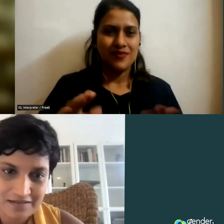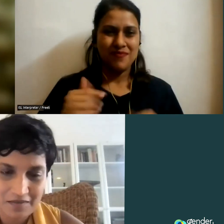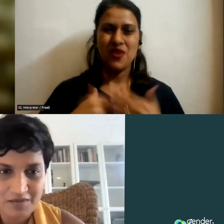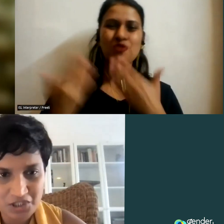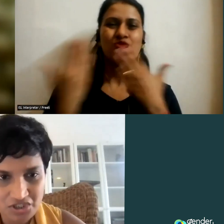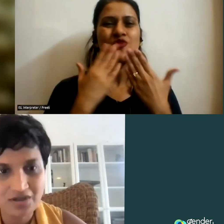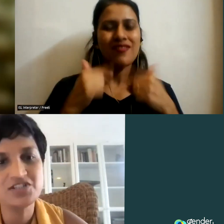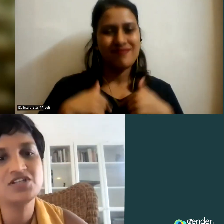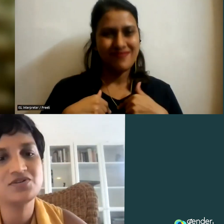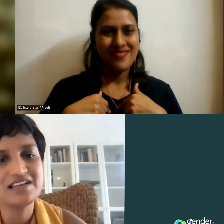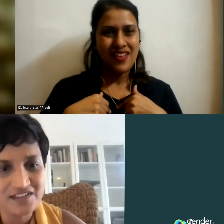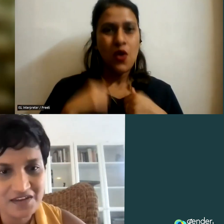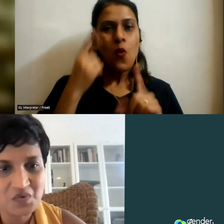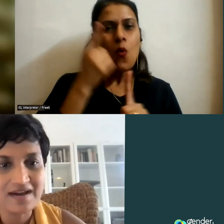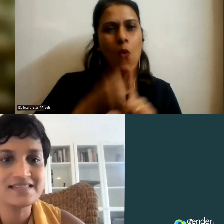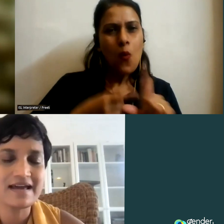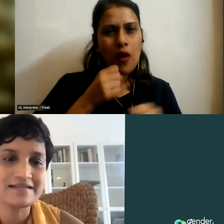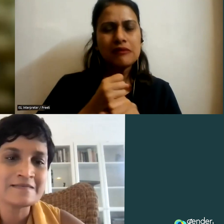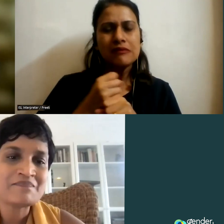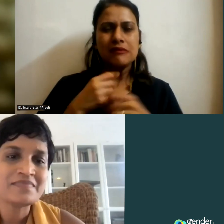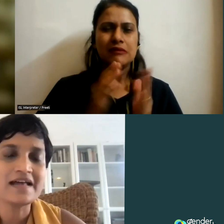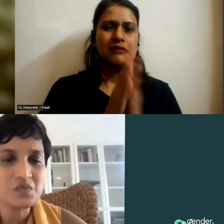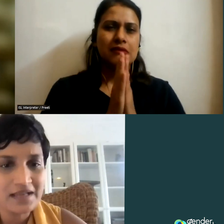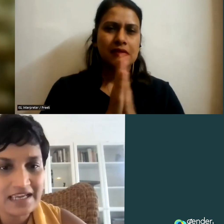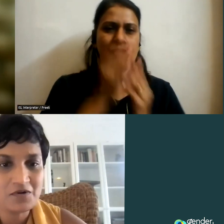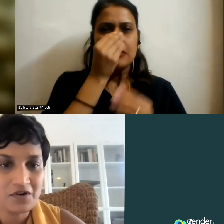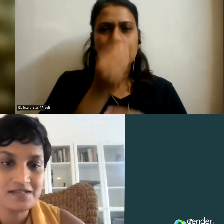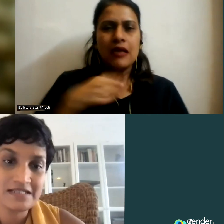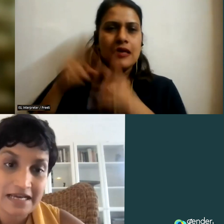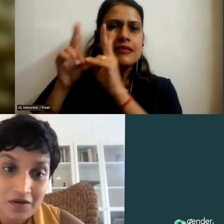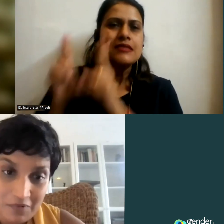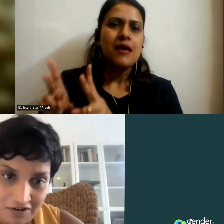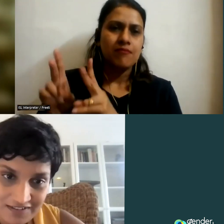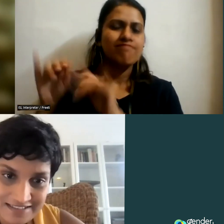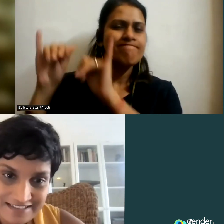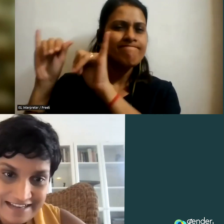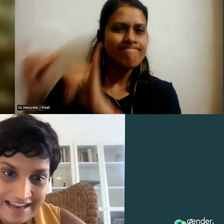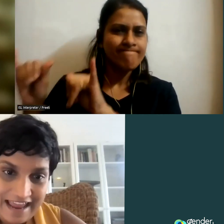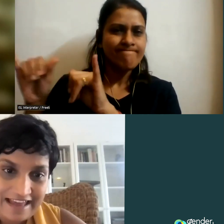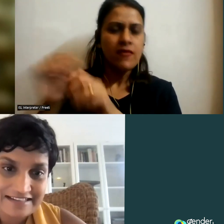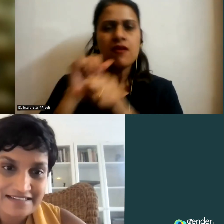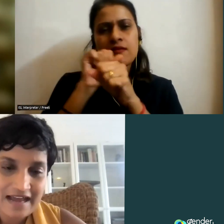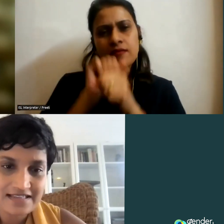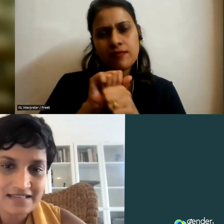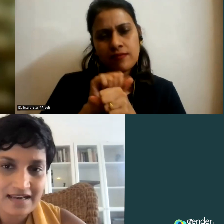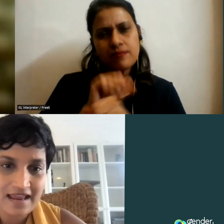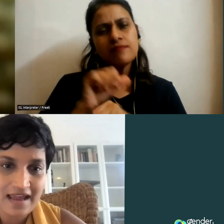year permission to continue to live in the US. And that's when I came across a design nonprofit.